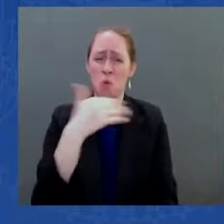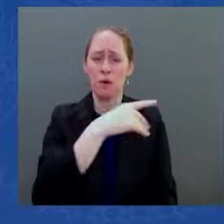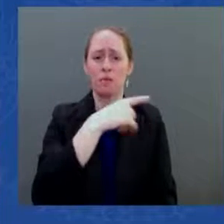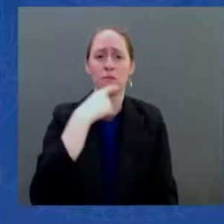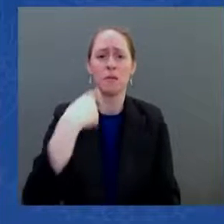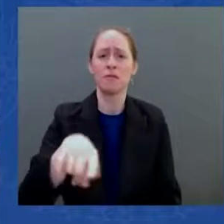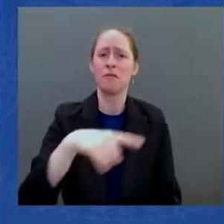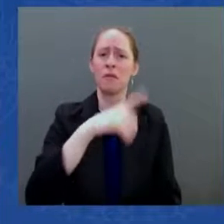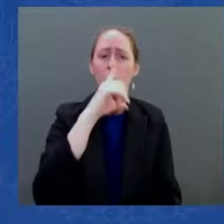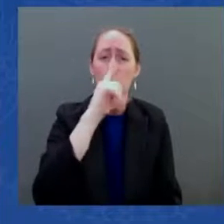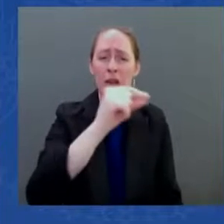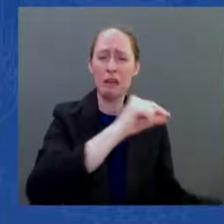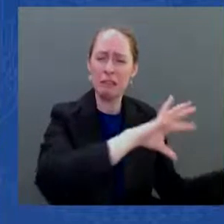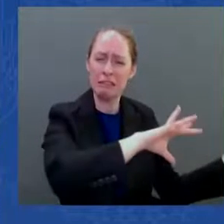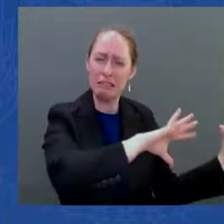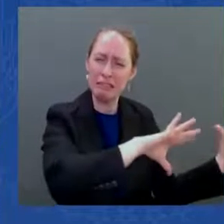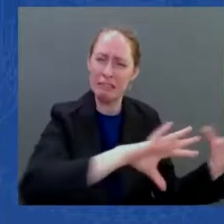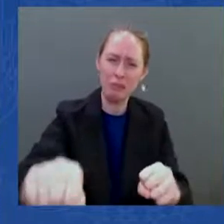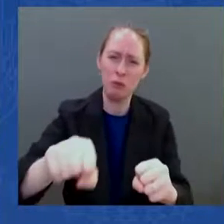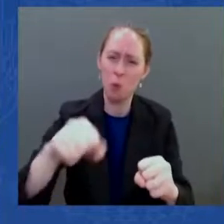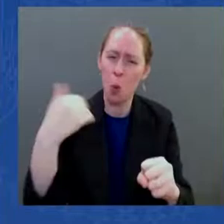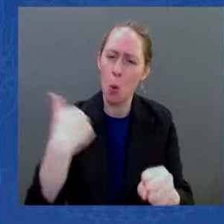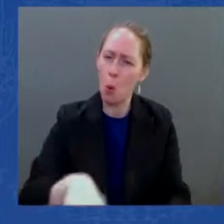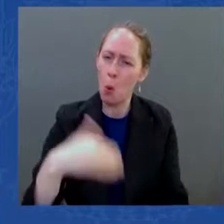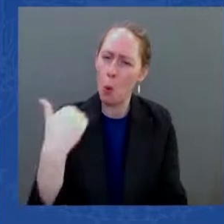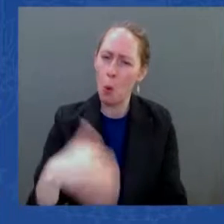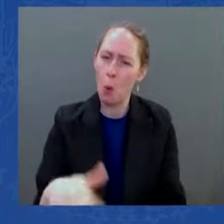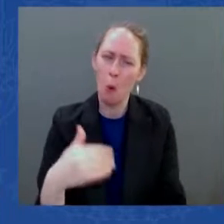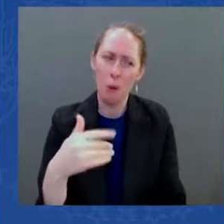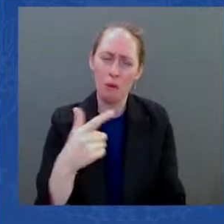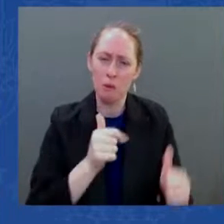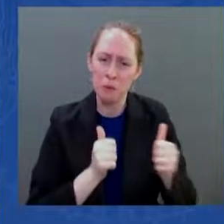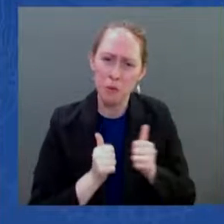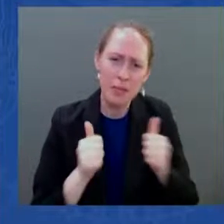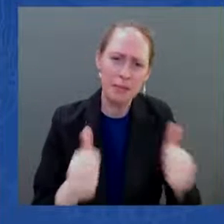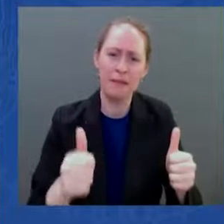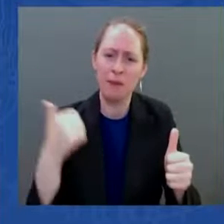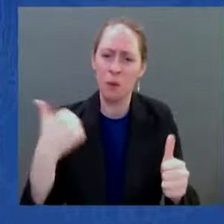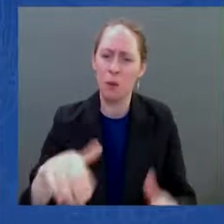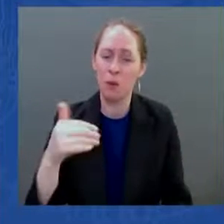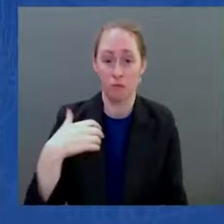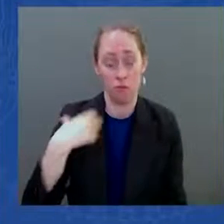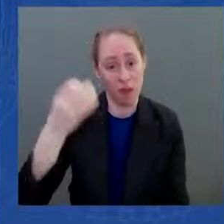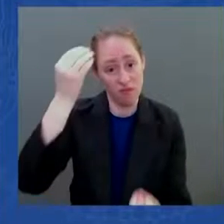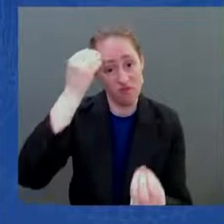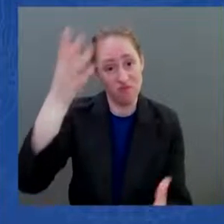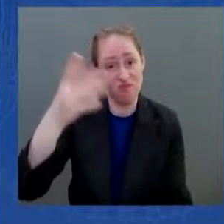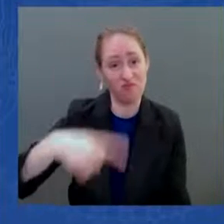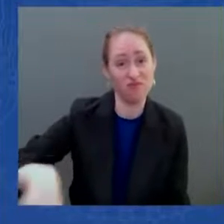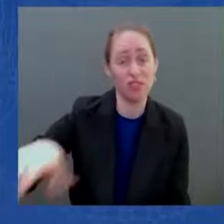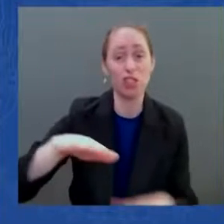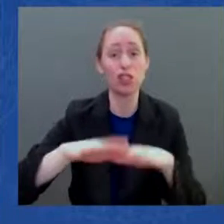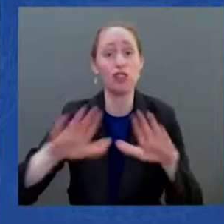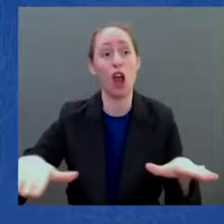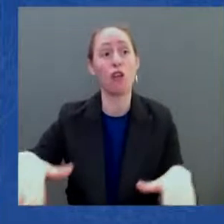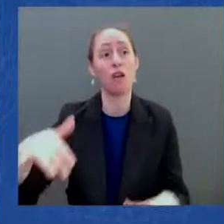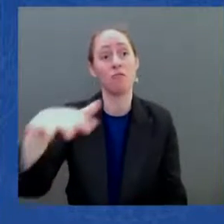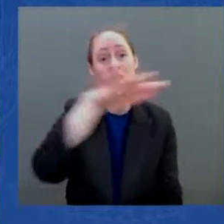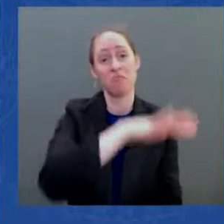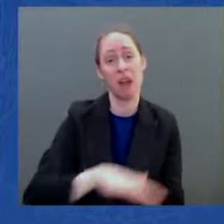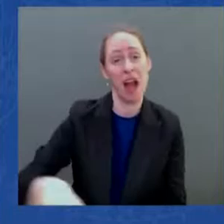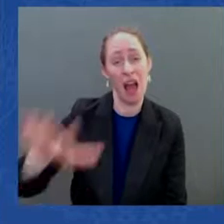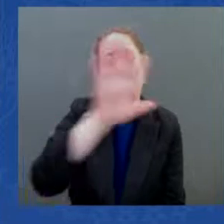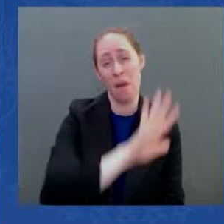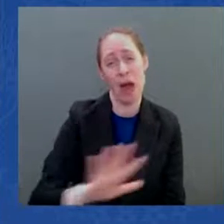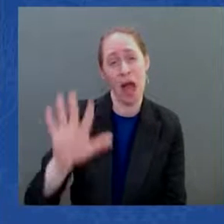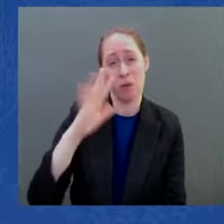two-thirds of all Ukrainian children have been displaced from their home. More than 5 million Ukrainians have fled their country. It's an